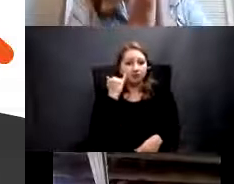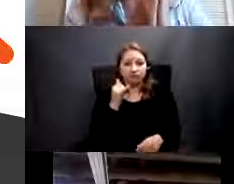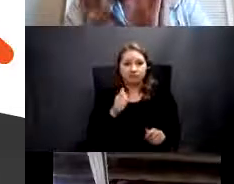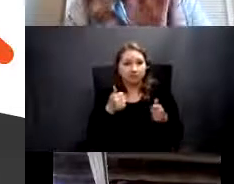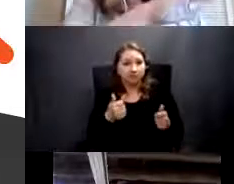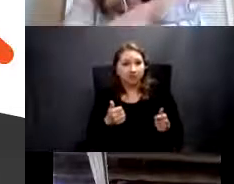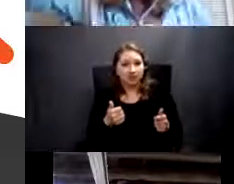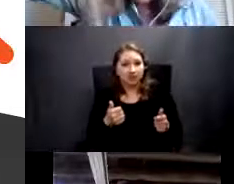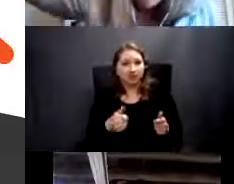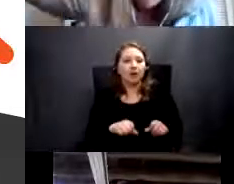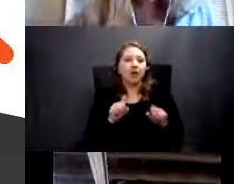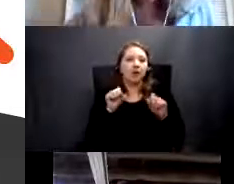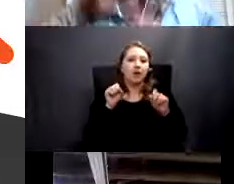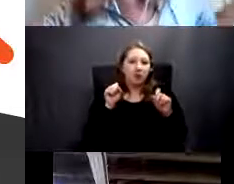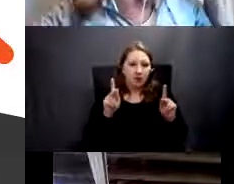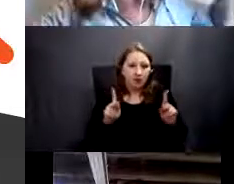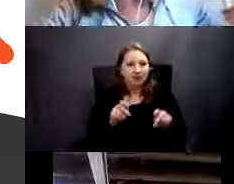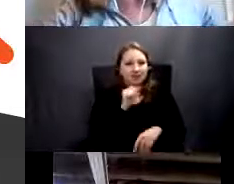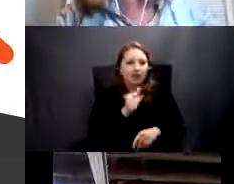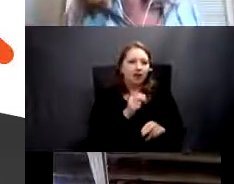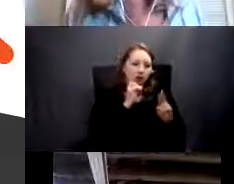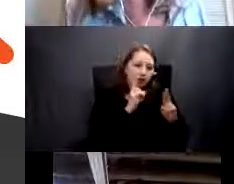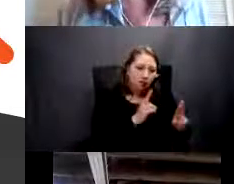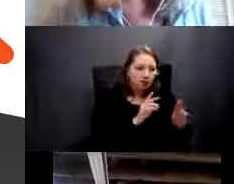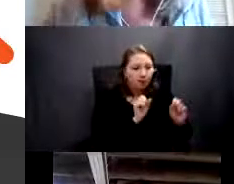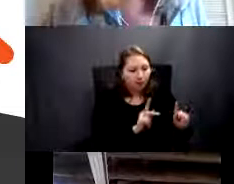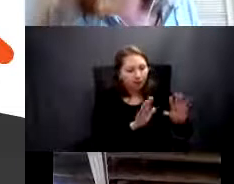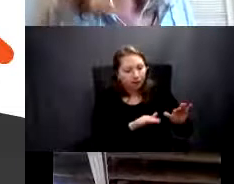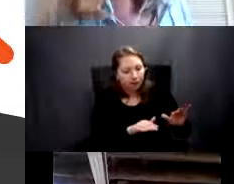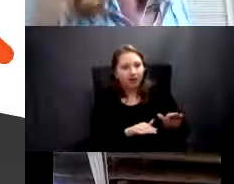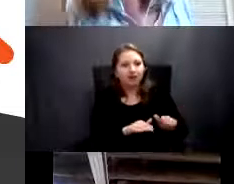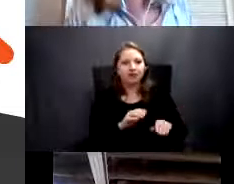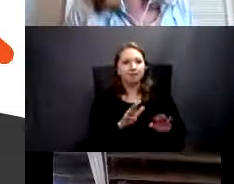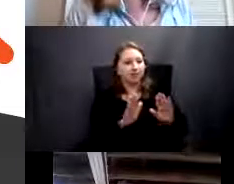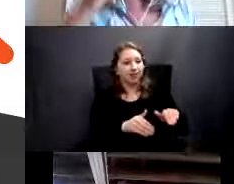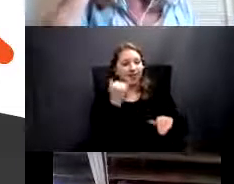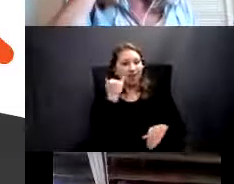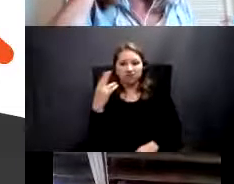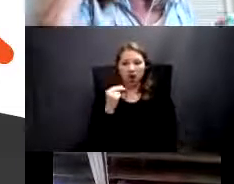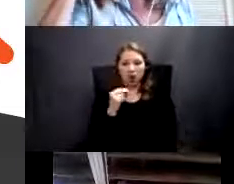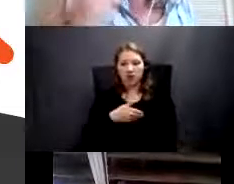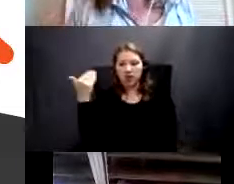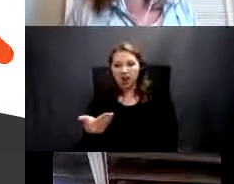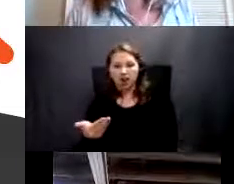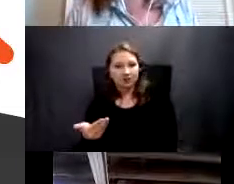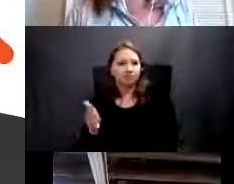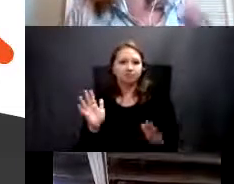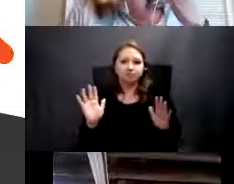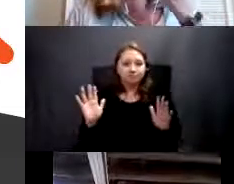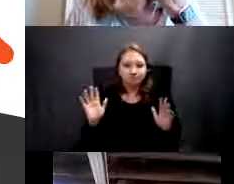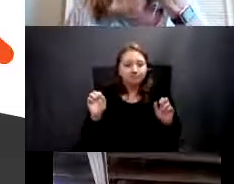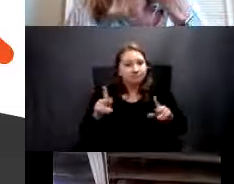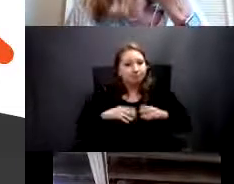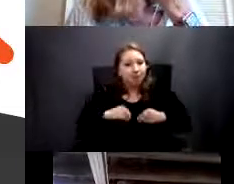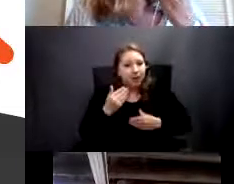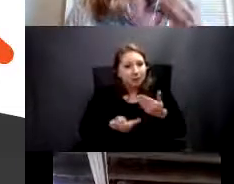gig isn't a hey, it's next, you know, you kind of have to keep doing that. And it's important. The other